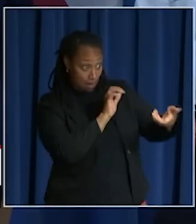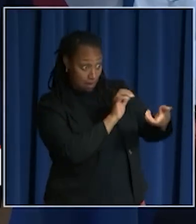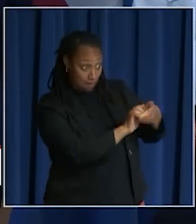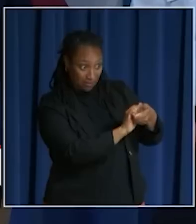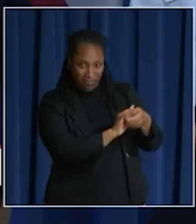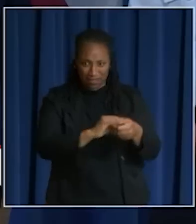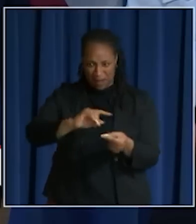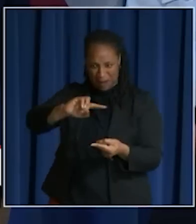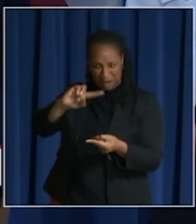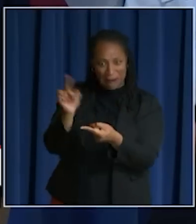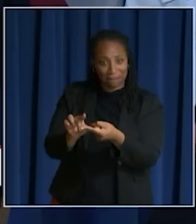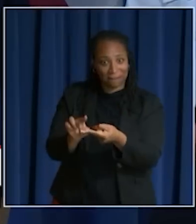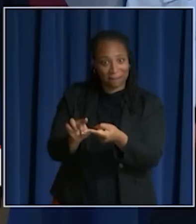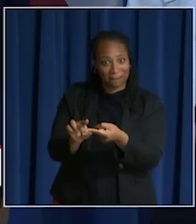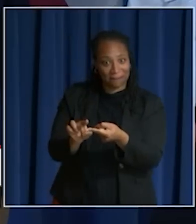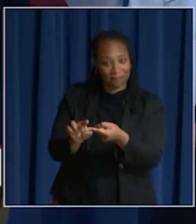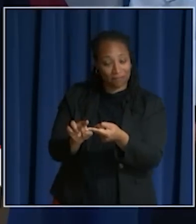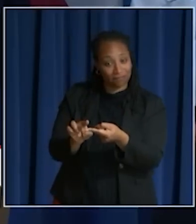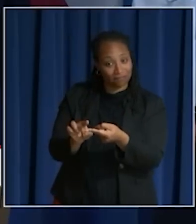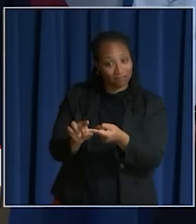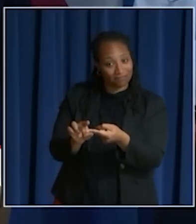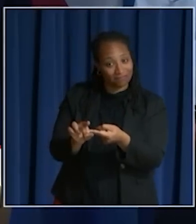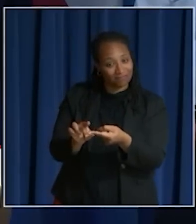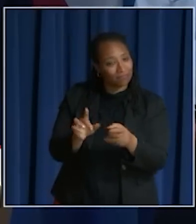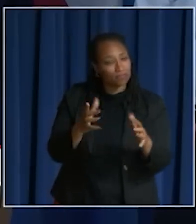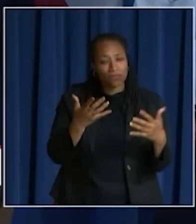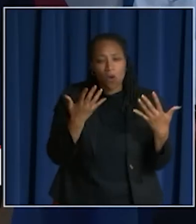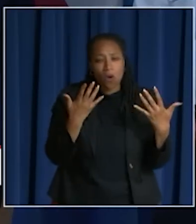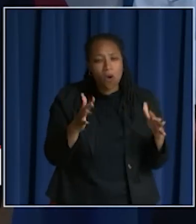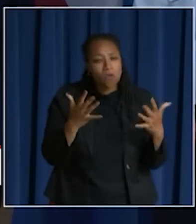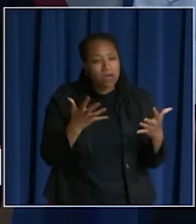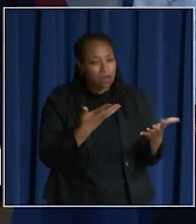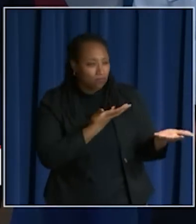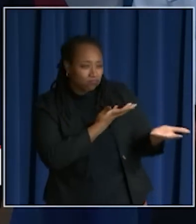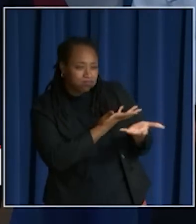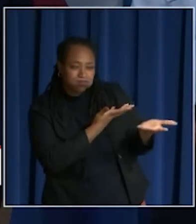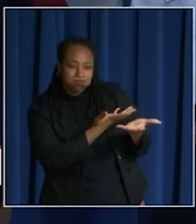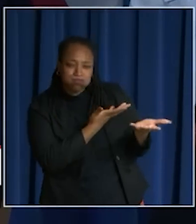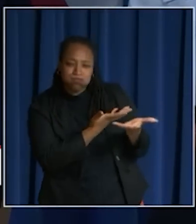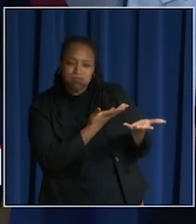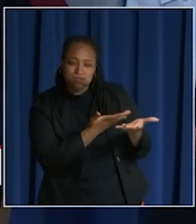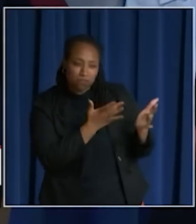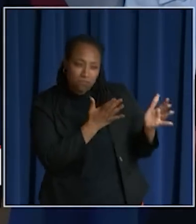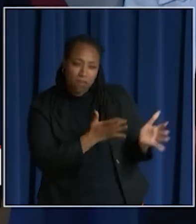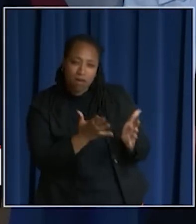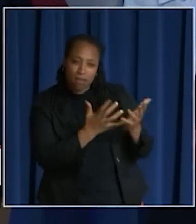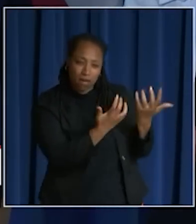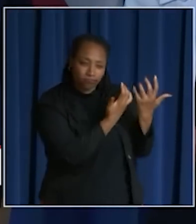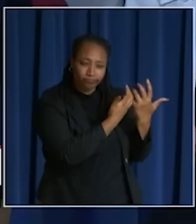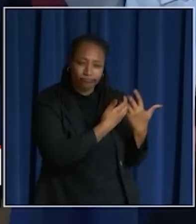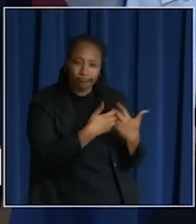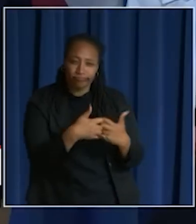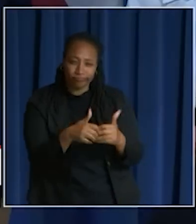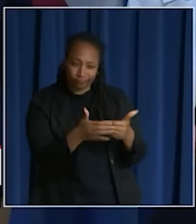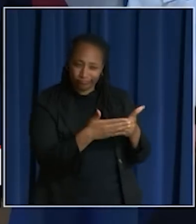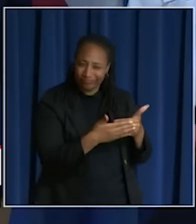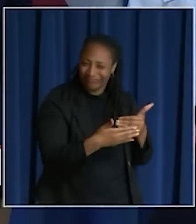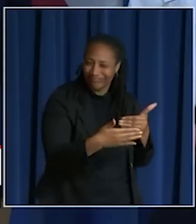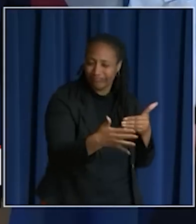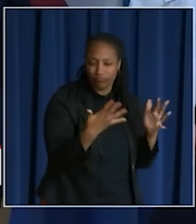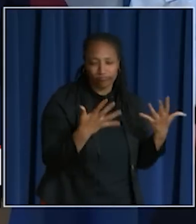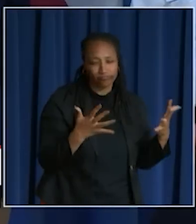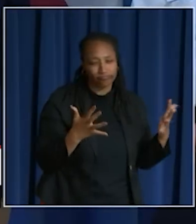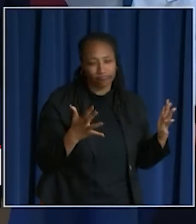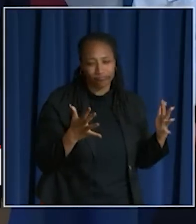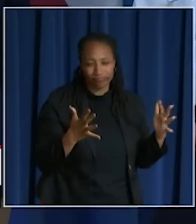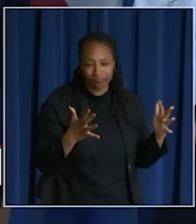talking through what that's going to look like. On the heels of the announcement from the president today regarding the executive order, and